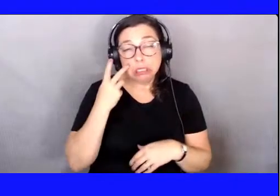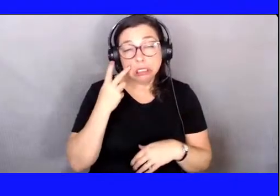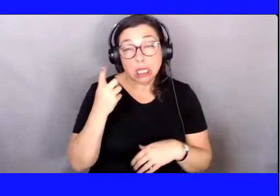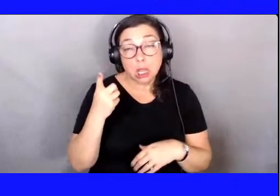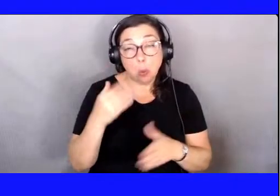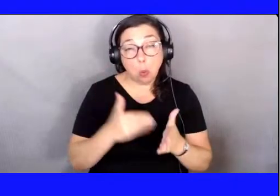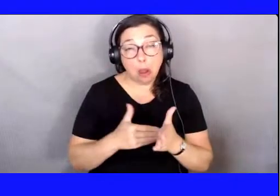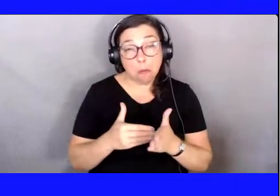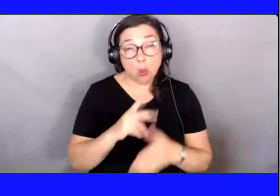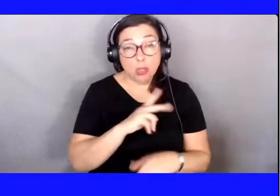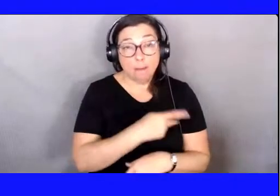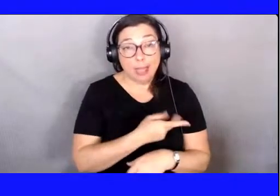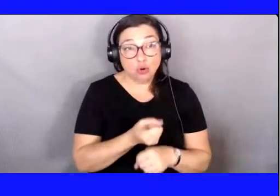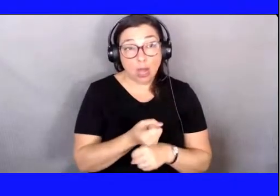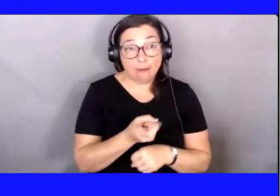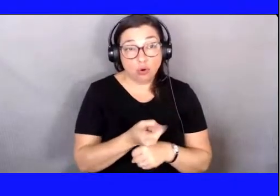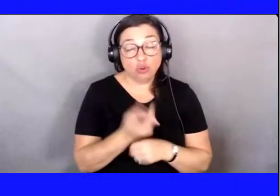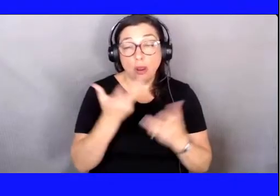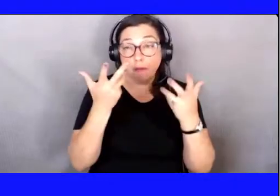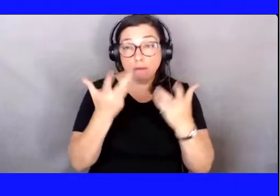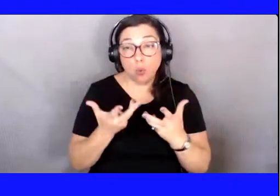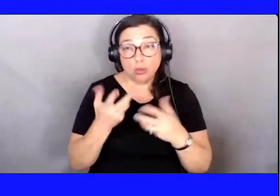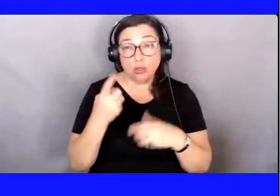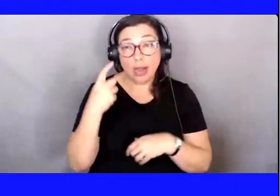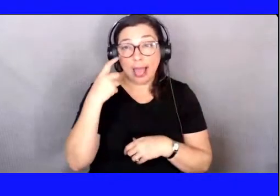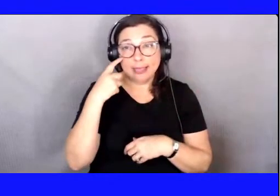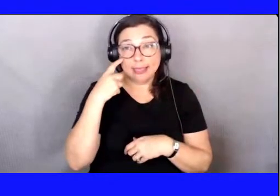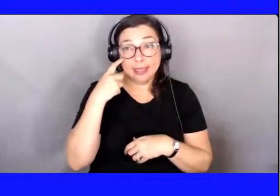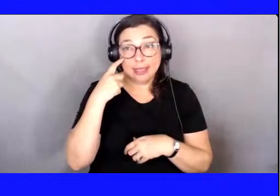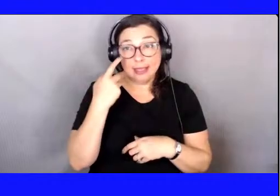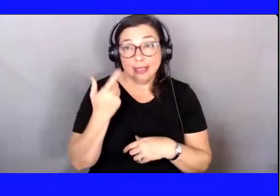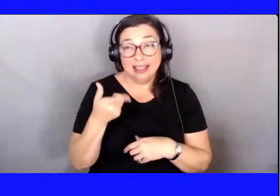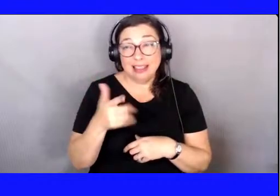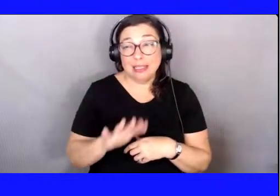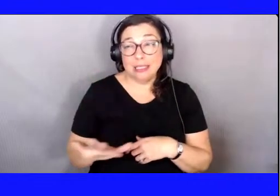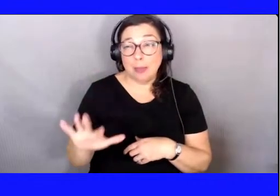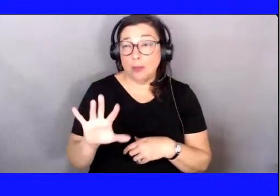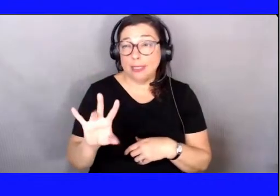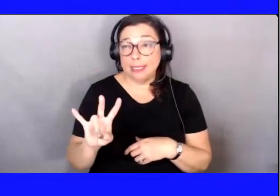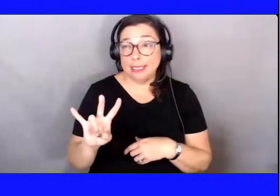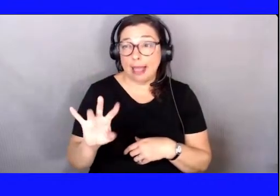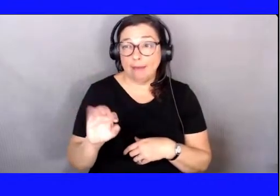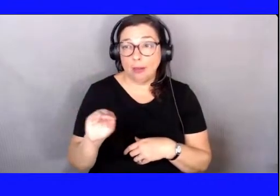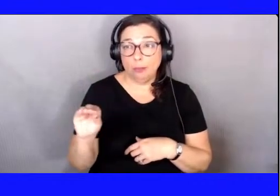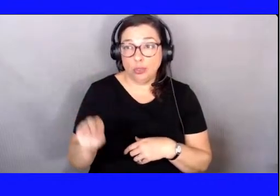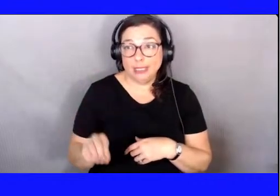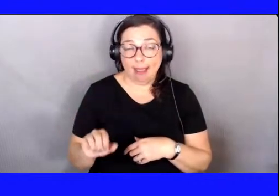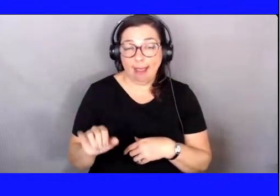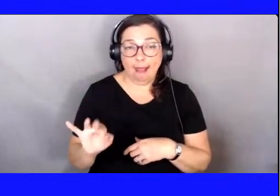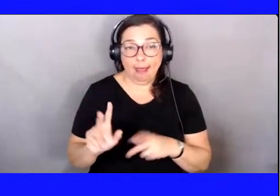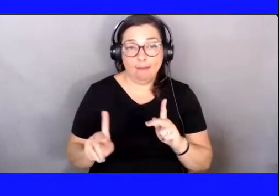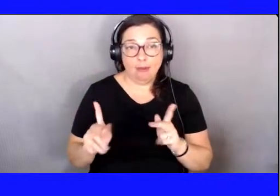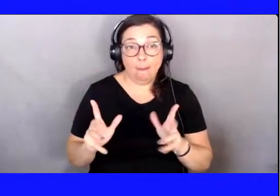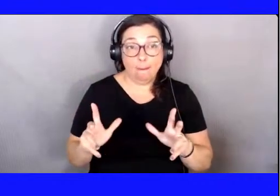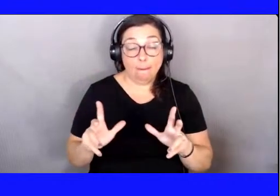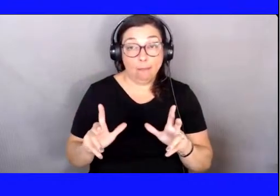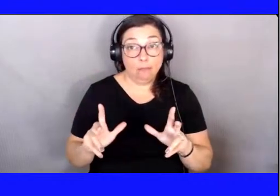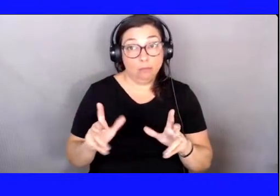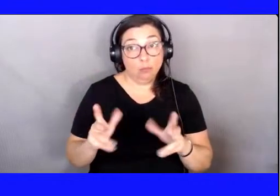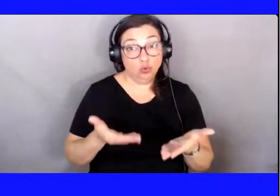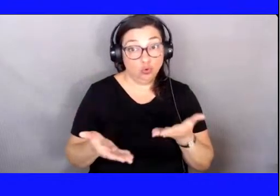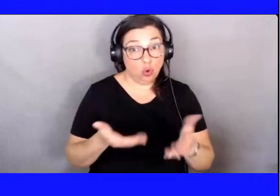year. Unfortunately, I think the statistic is around 7% of the population you serve is